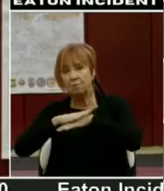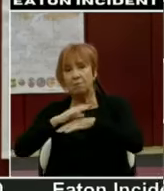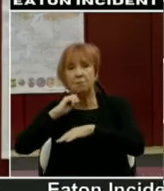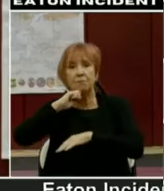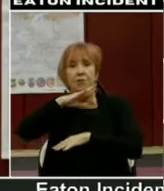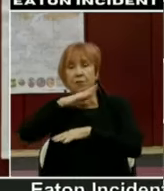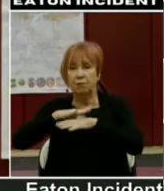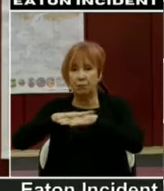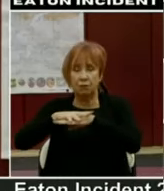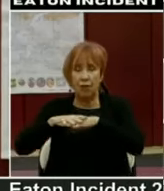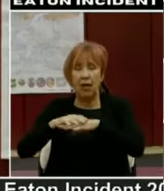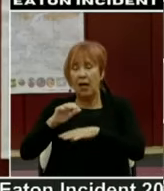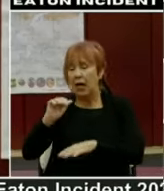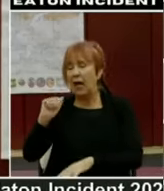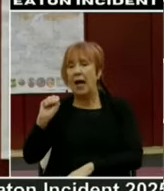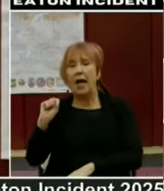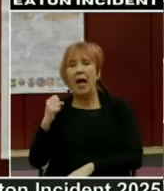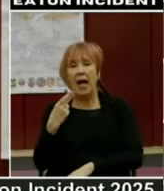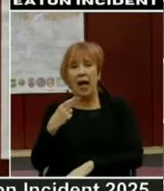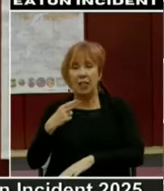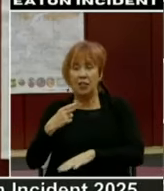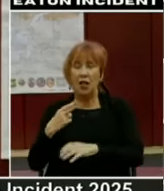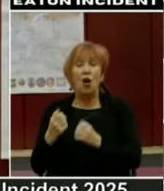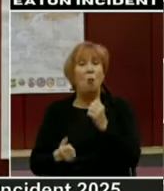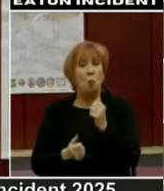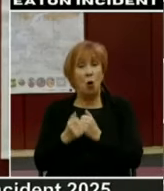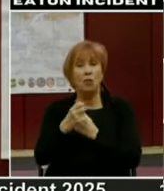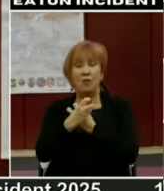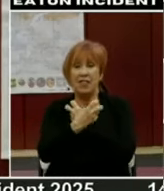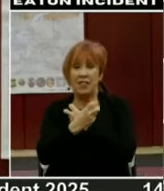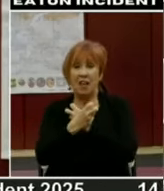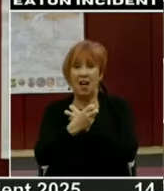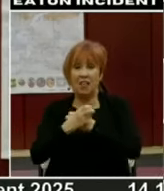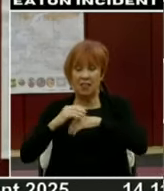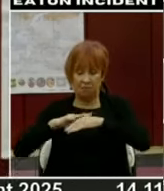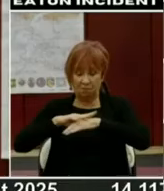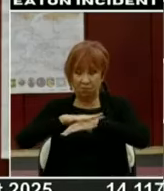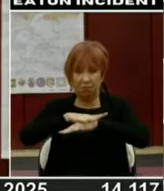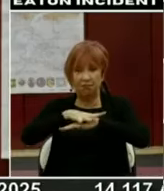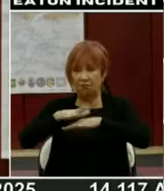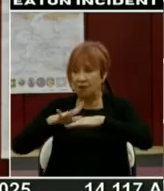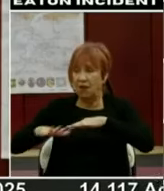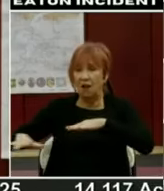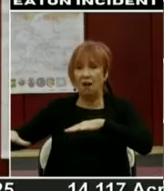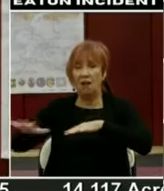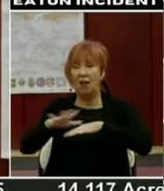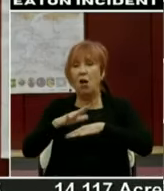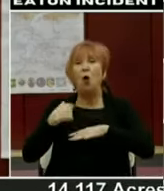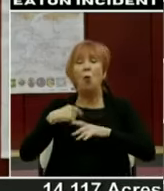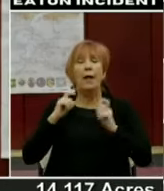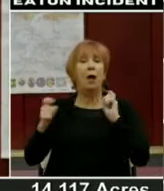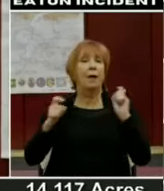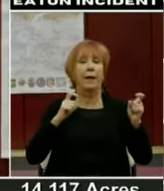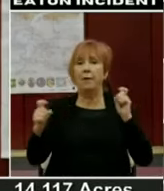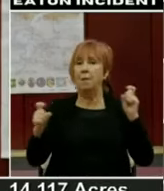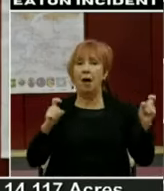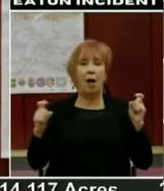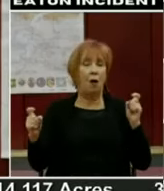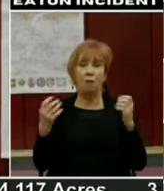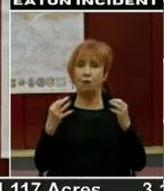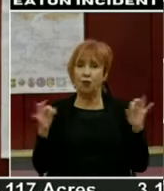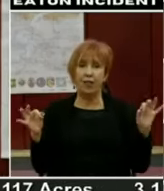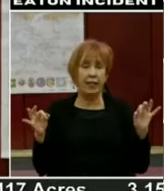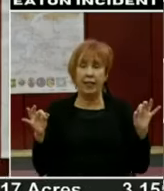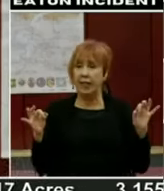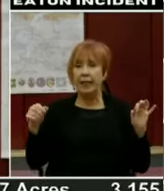toxic. So pick up as many of these as you need. We're also giving them out at all of the shelters, and